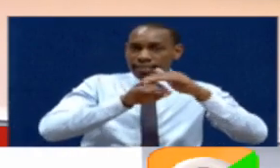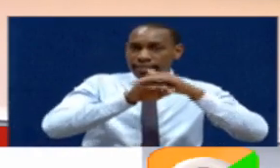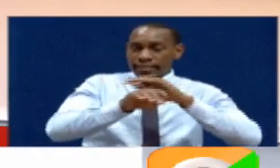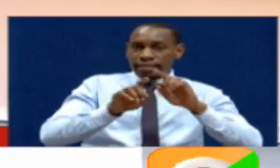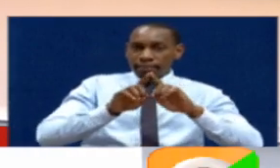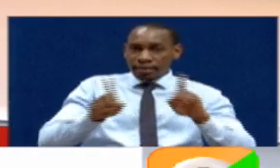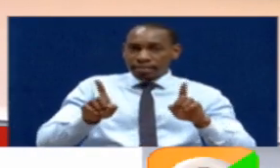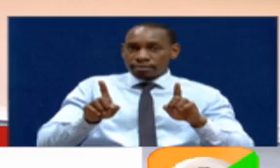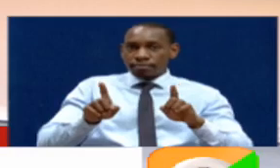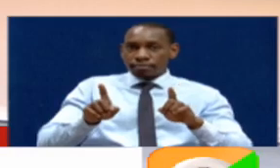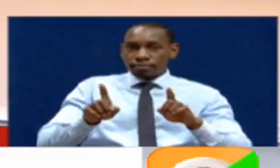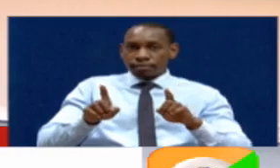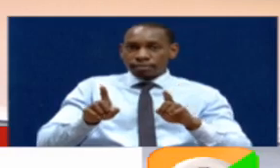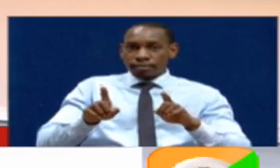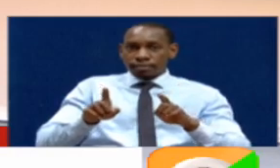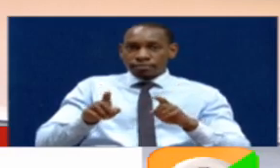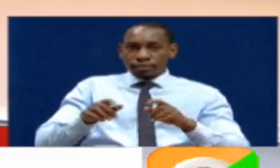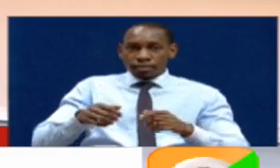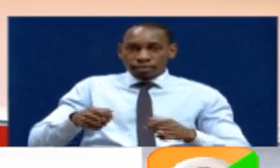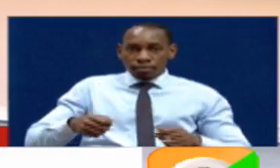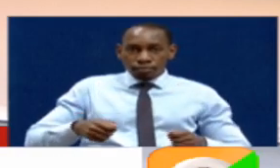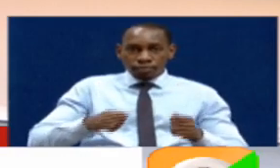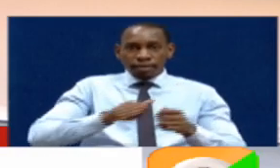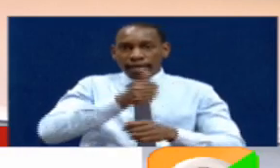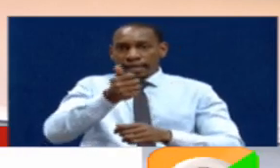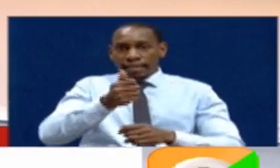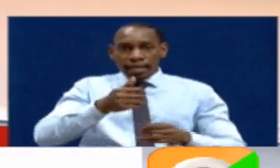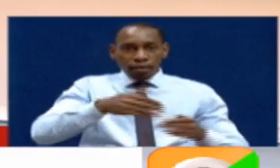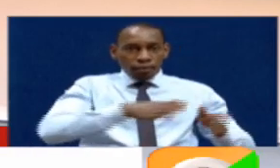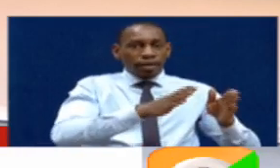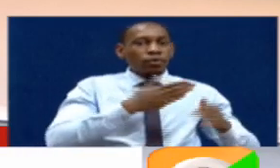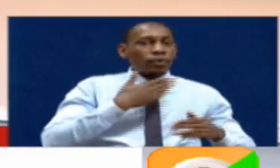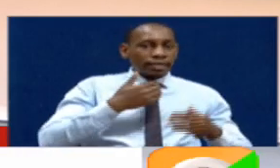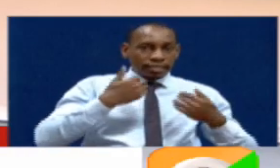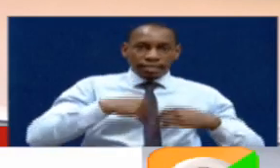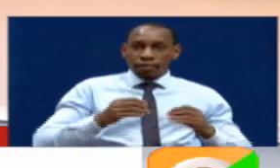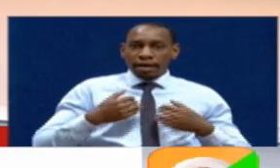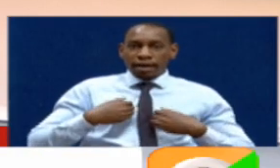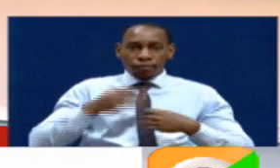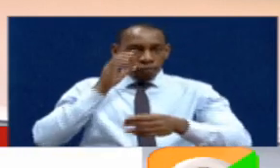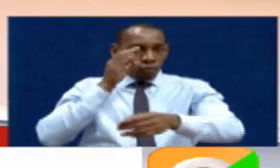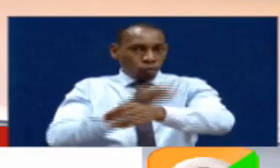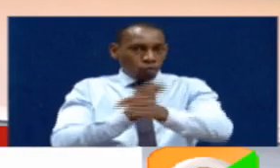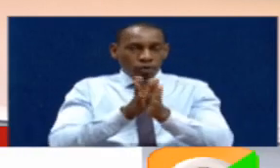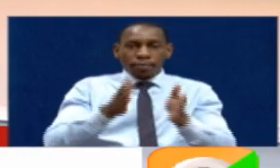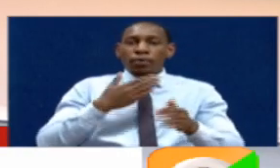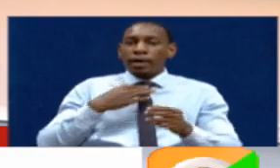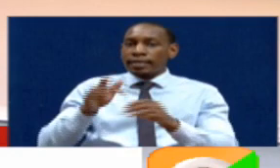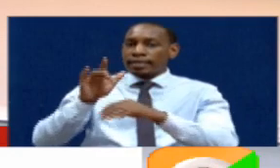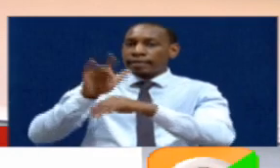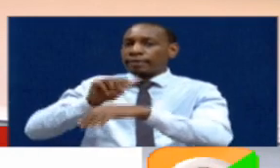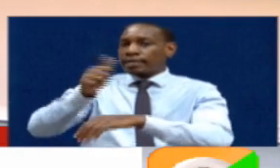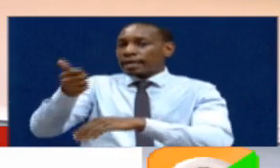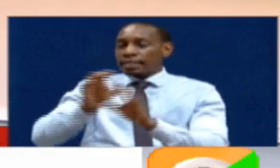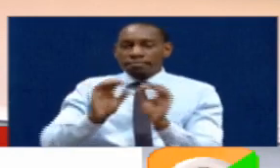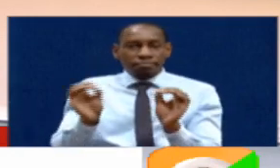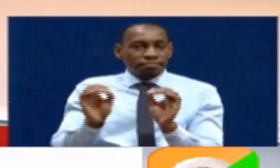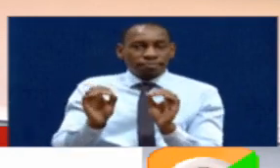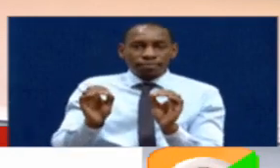had to take me through the back door of the hospital because they didn't want me, because I have an open wound. They didn't want me to contaminate anything,